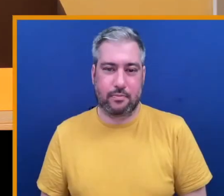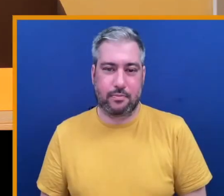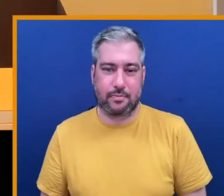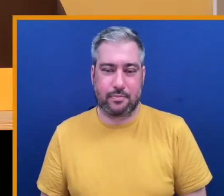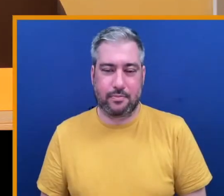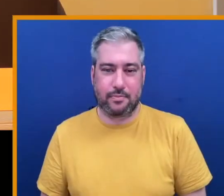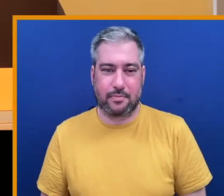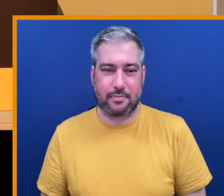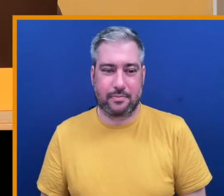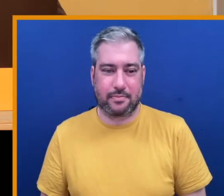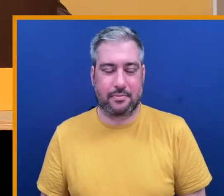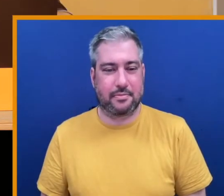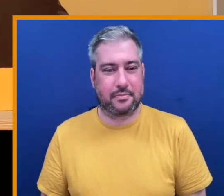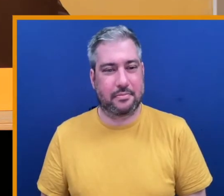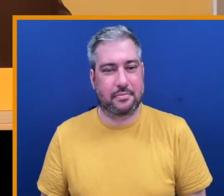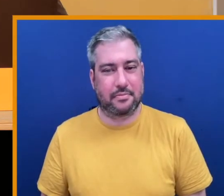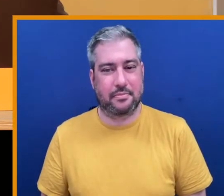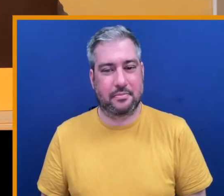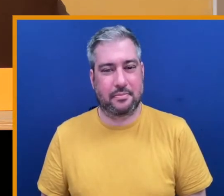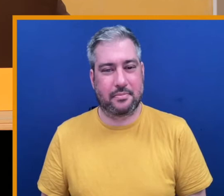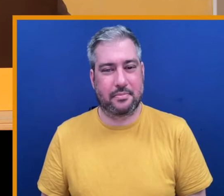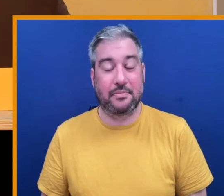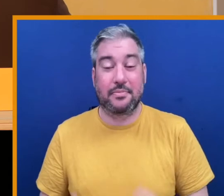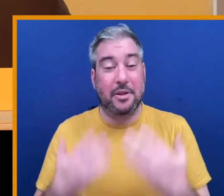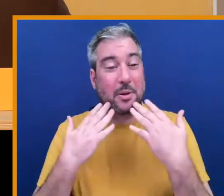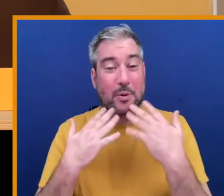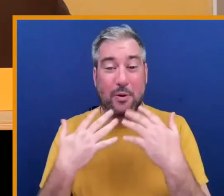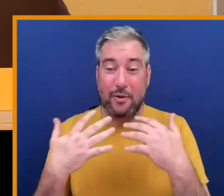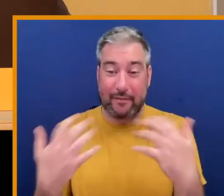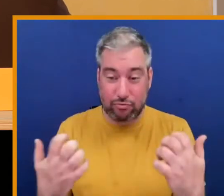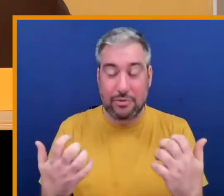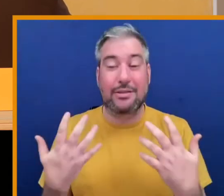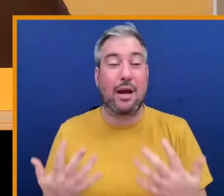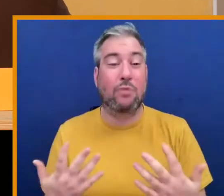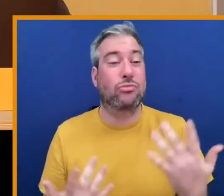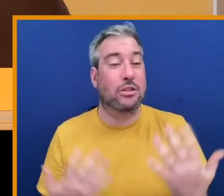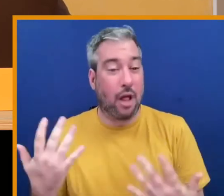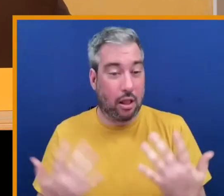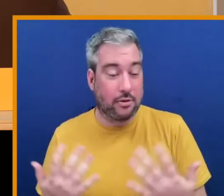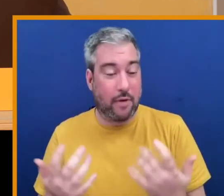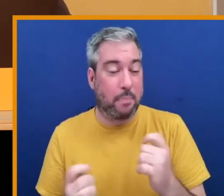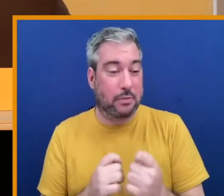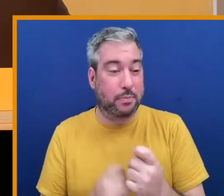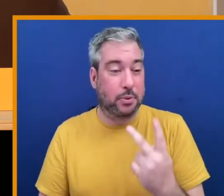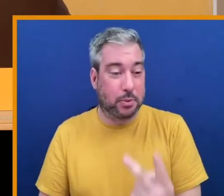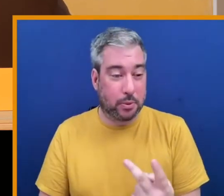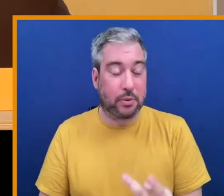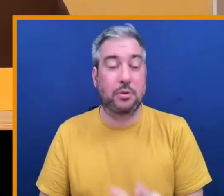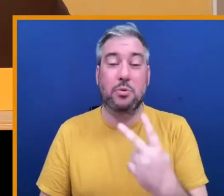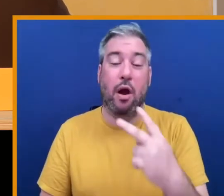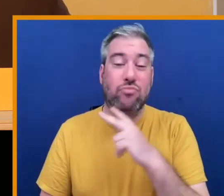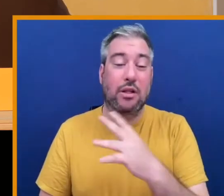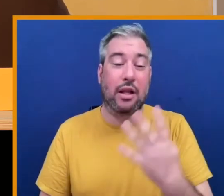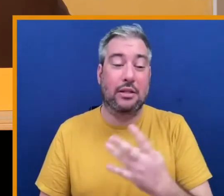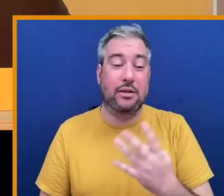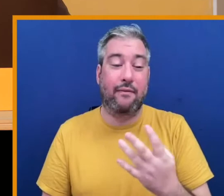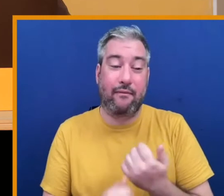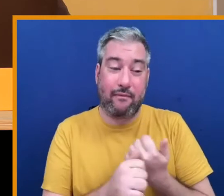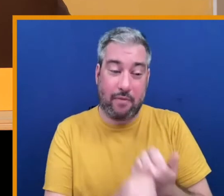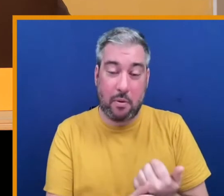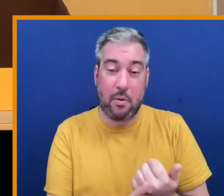Thank you, Conference. We now have the results on Amendment 2, and that has been, again, overwhelmingly carried by 223 votes for to